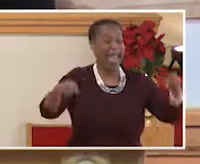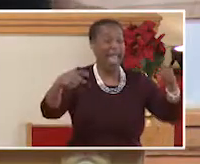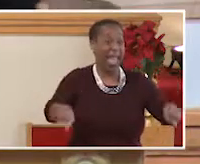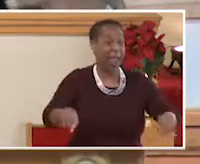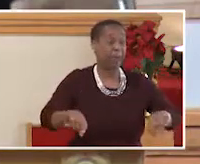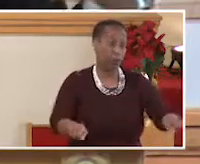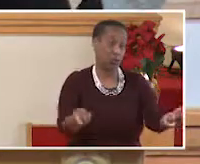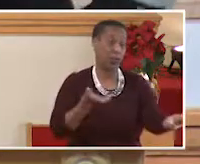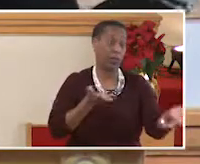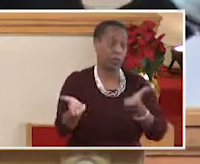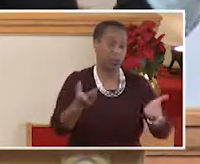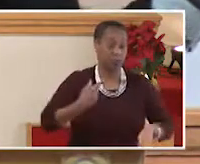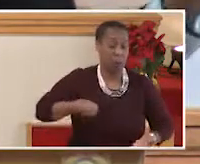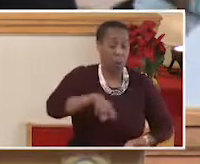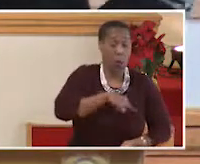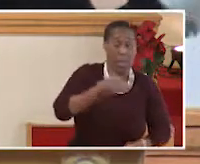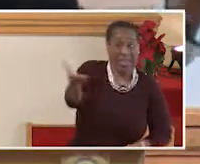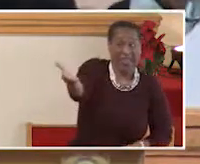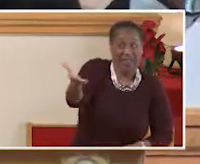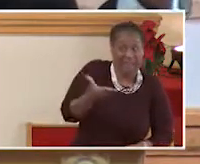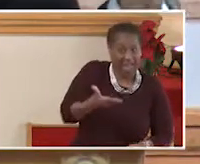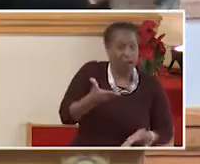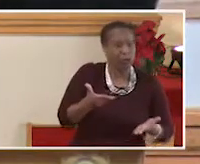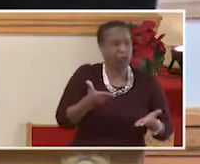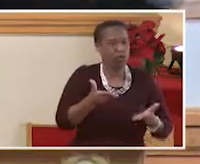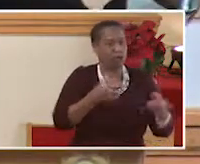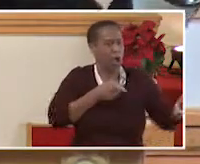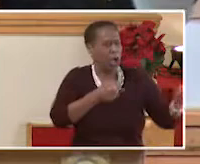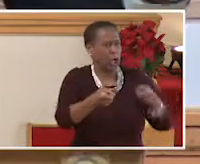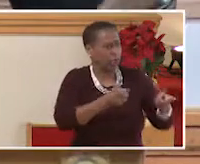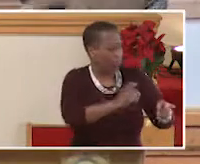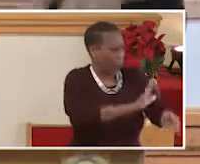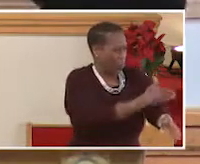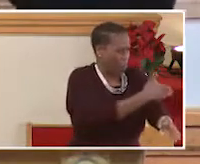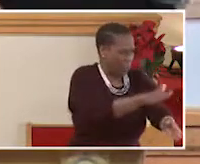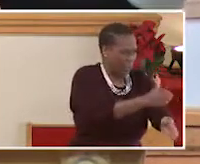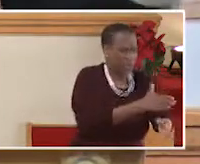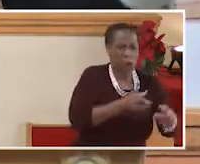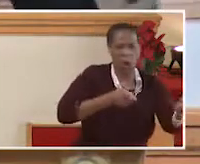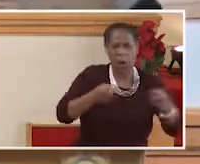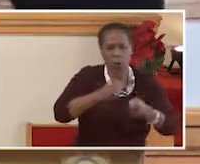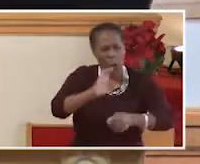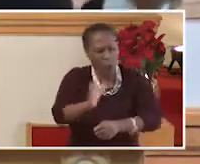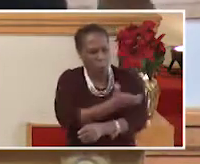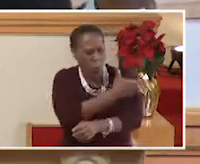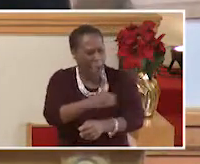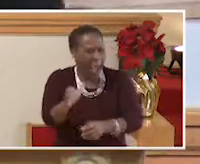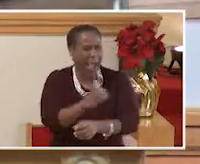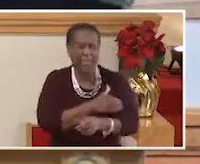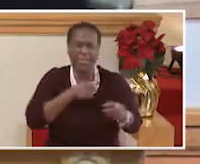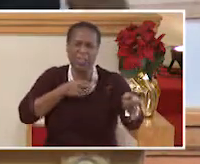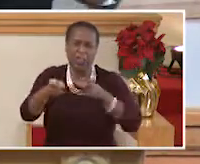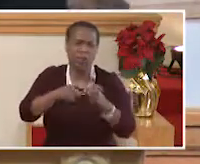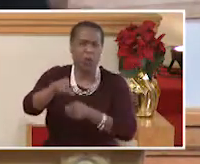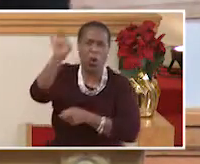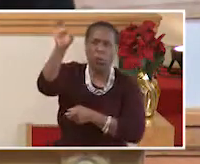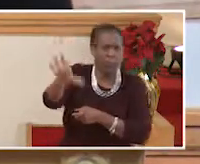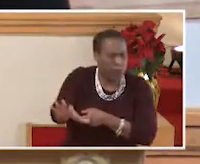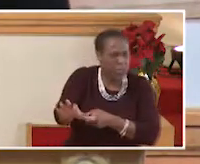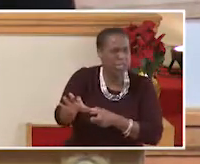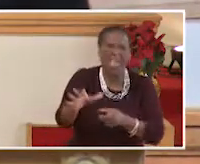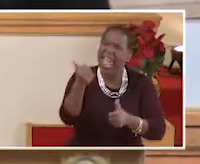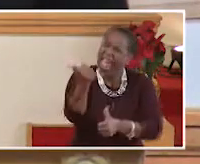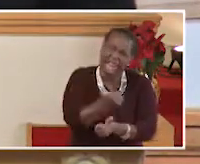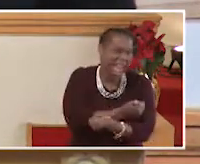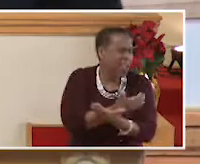We invite you to take control of the musicians and the choir and the ushers and the preaching and let everything